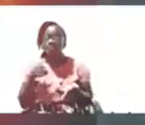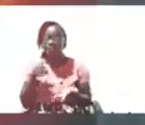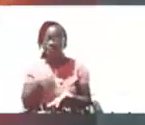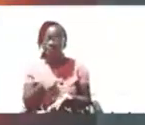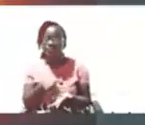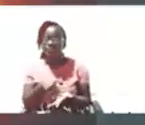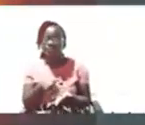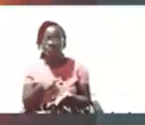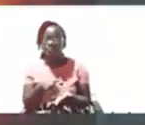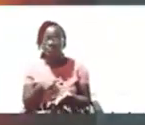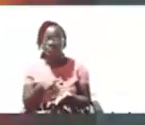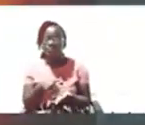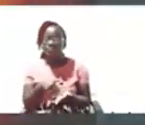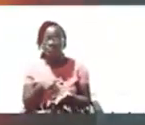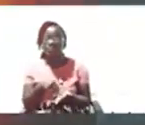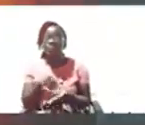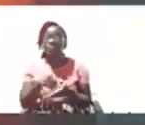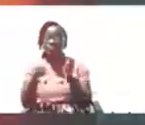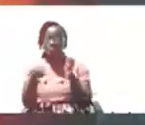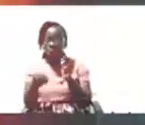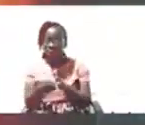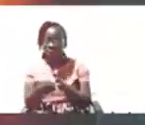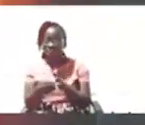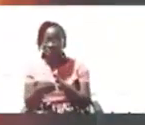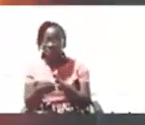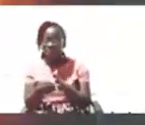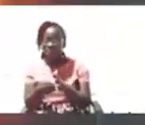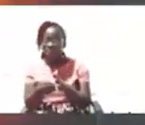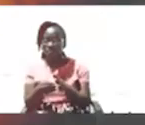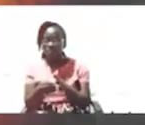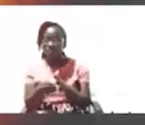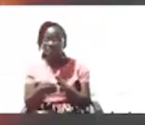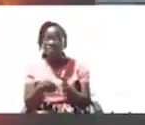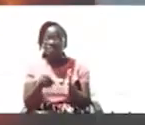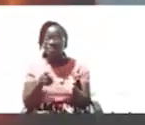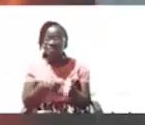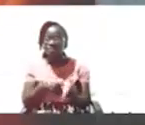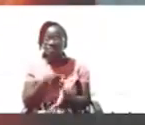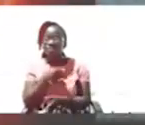Now just say niyawa wodu ati you. It means that the dead man heard.